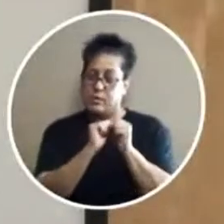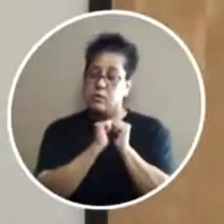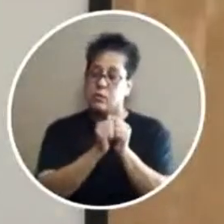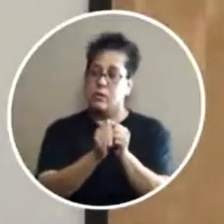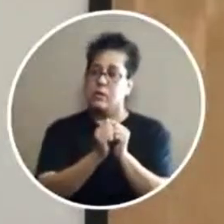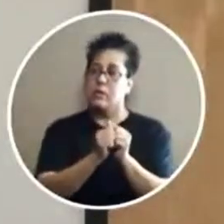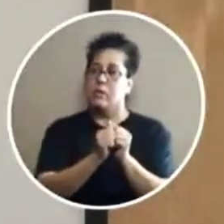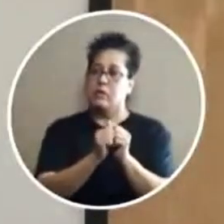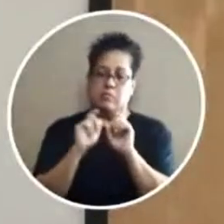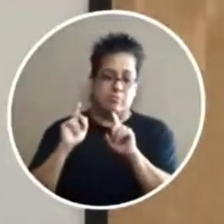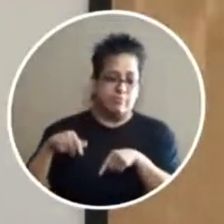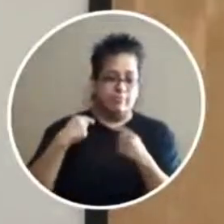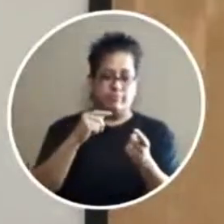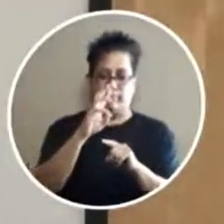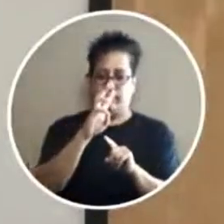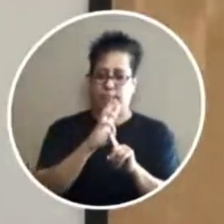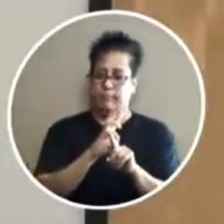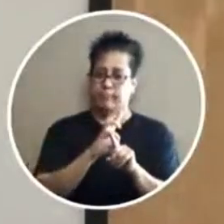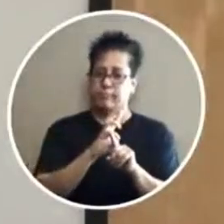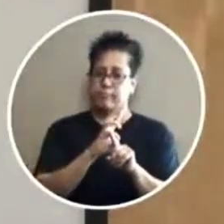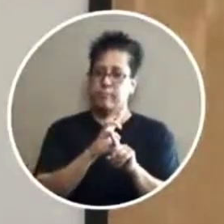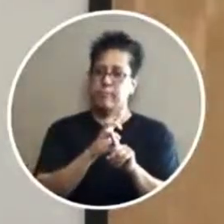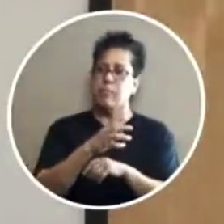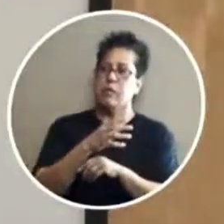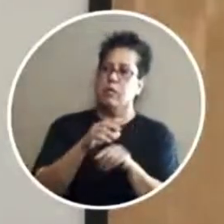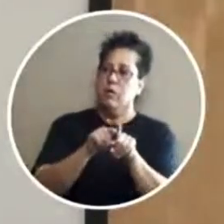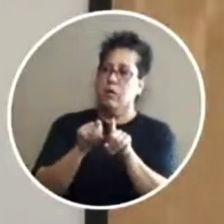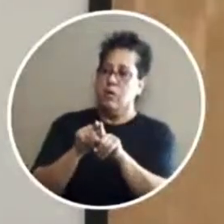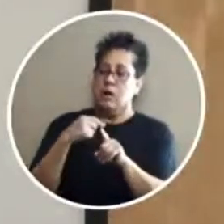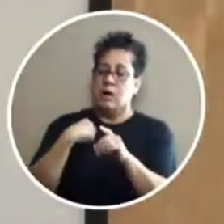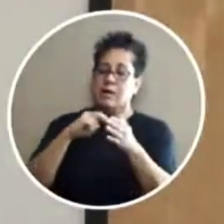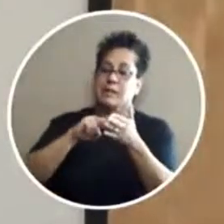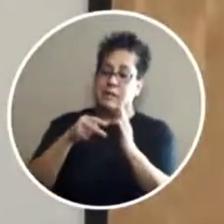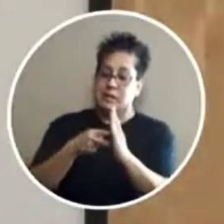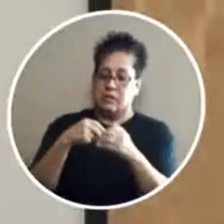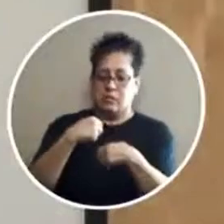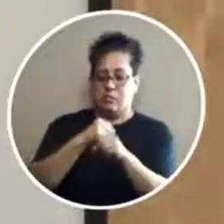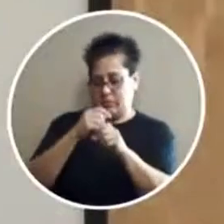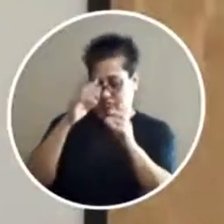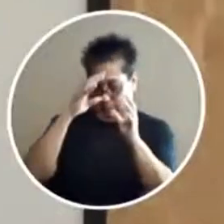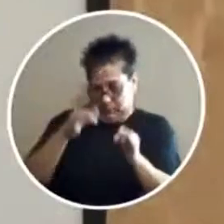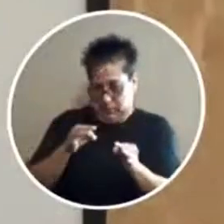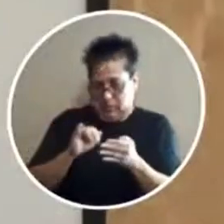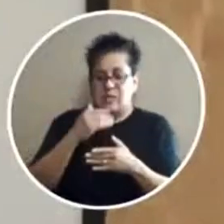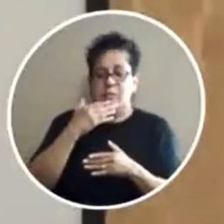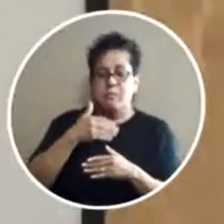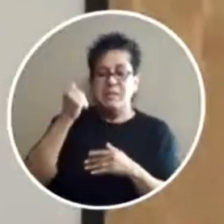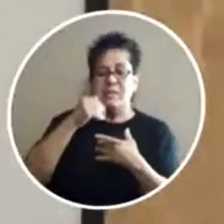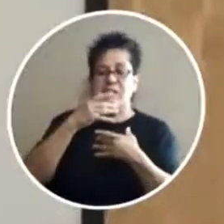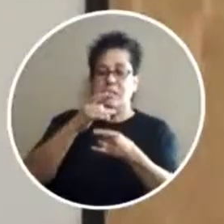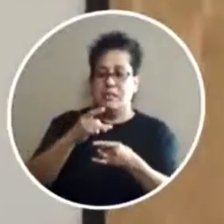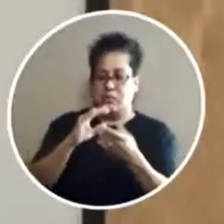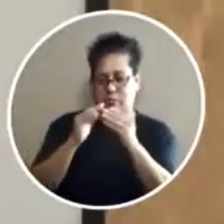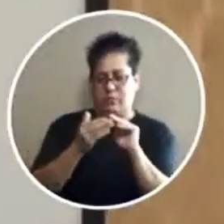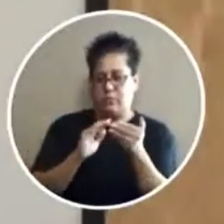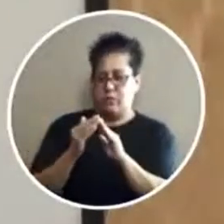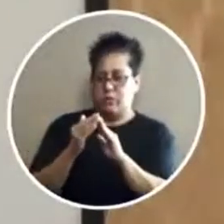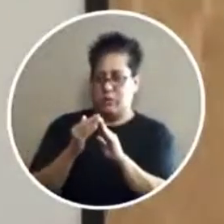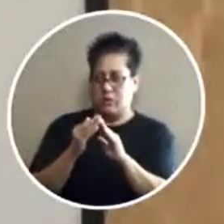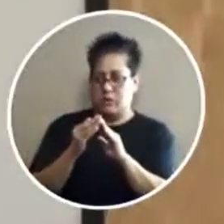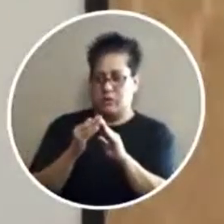side for the past 6 months. Rest assured that I intend to make a decision that is in the best interest of the community